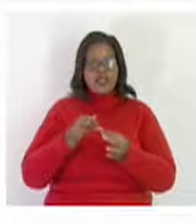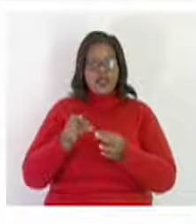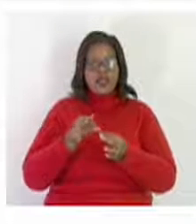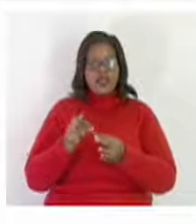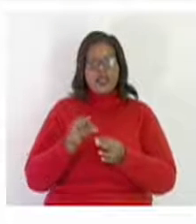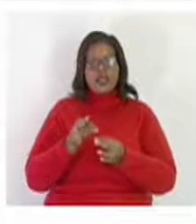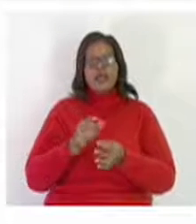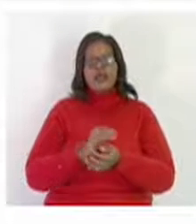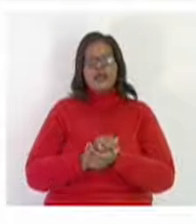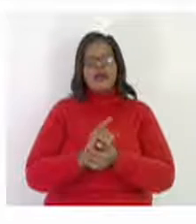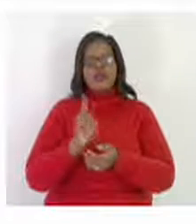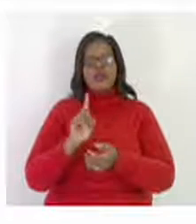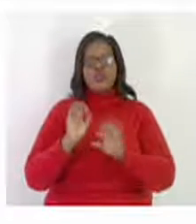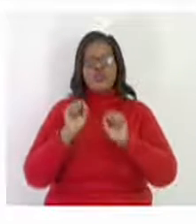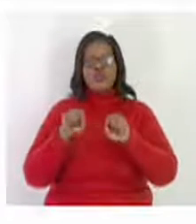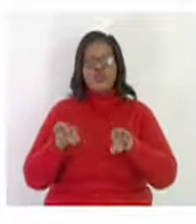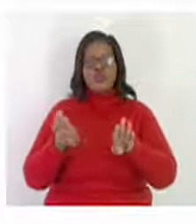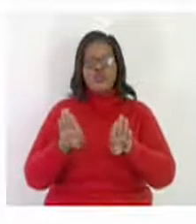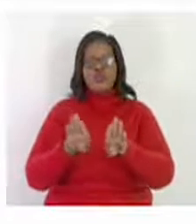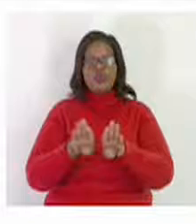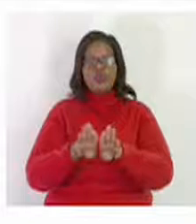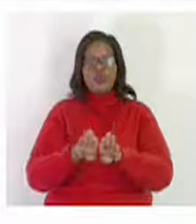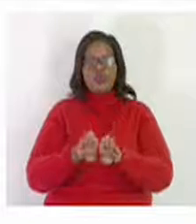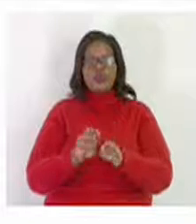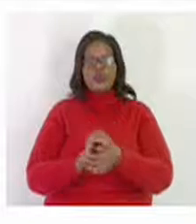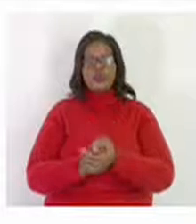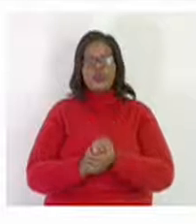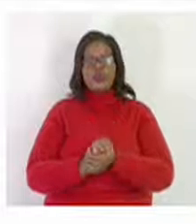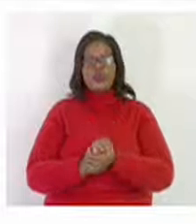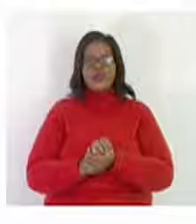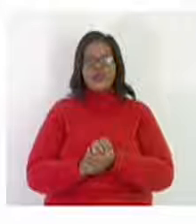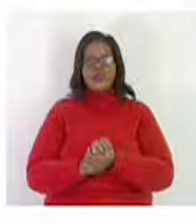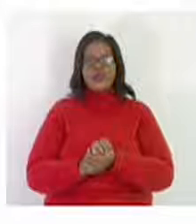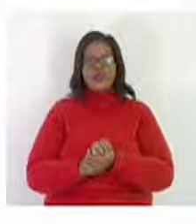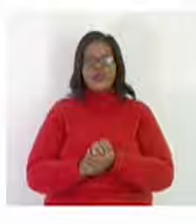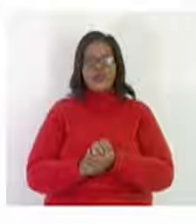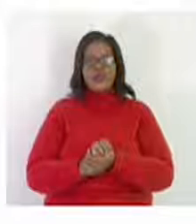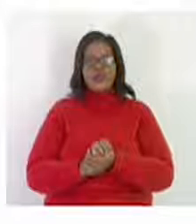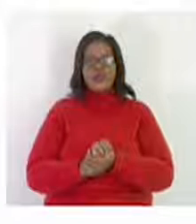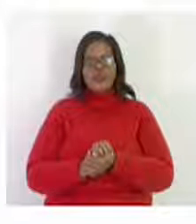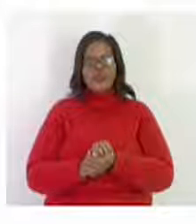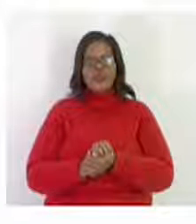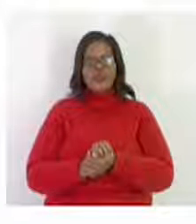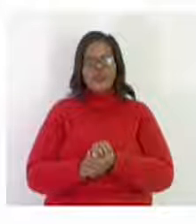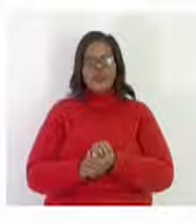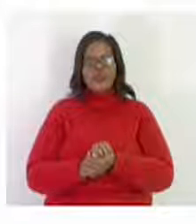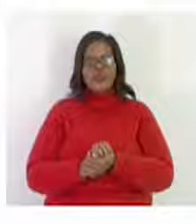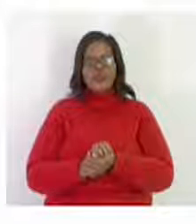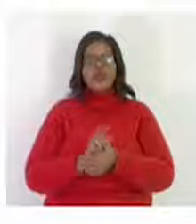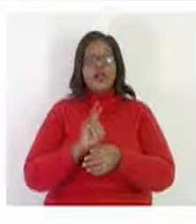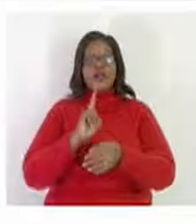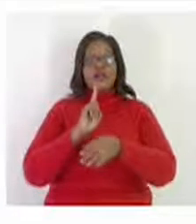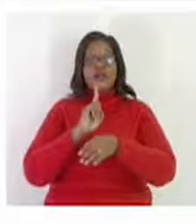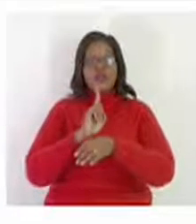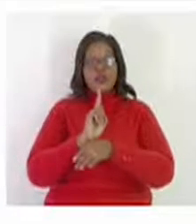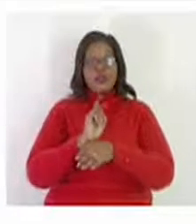to, where there is a need for change and so on and so on. The first one, number